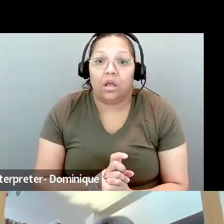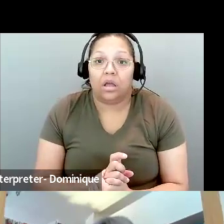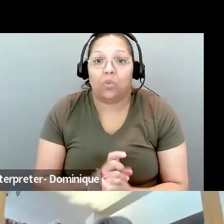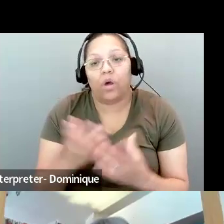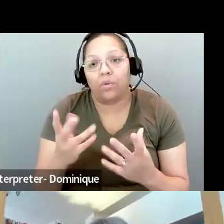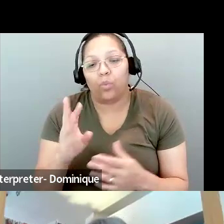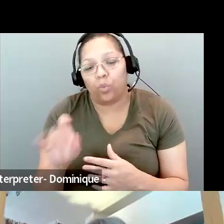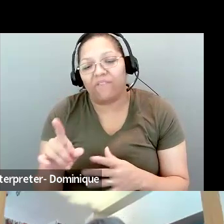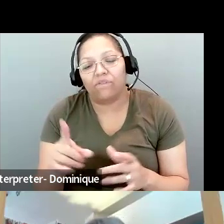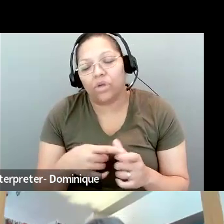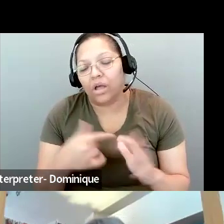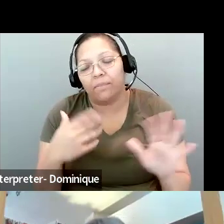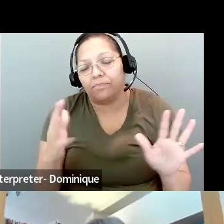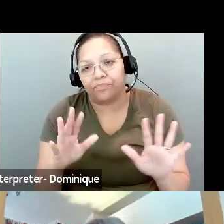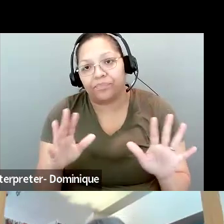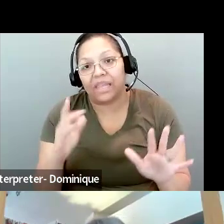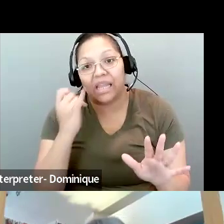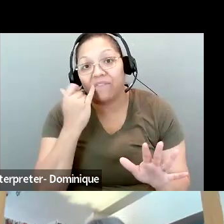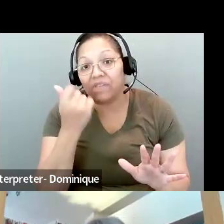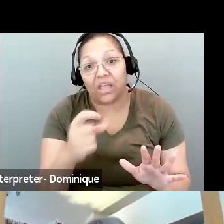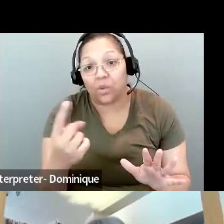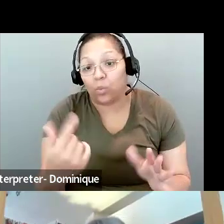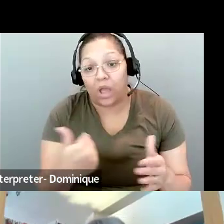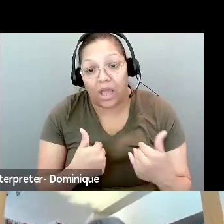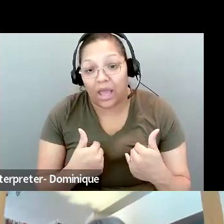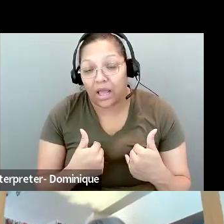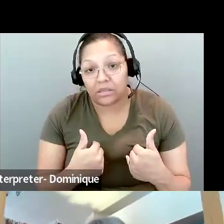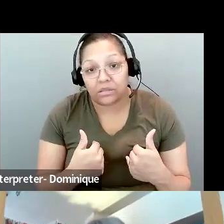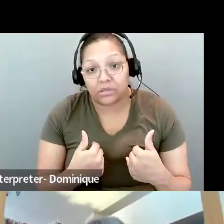well, first, I guess if anybody has any